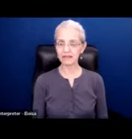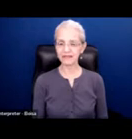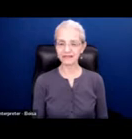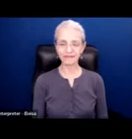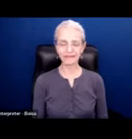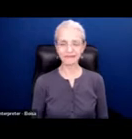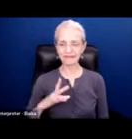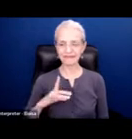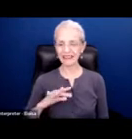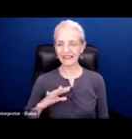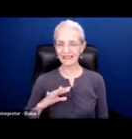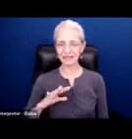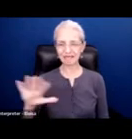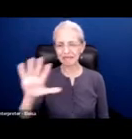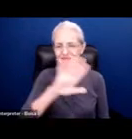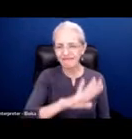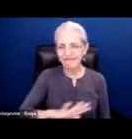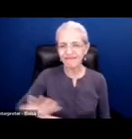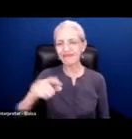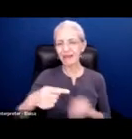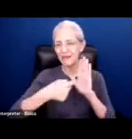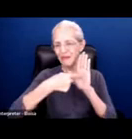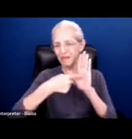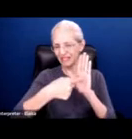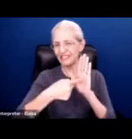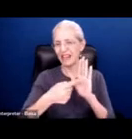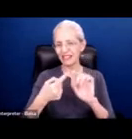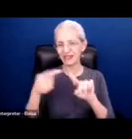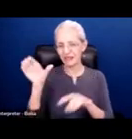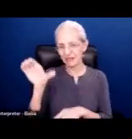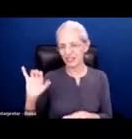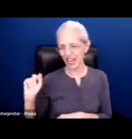Excellent geographic representation in the chat.